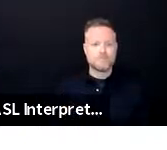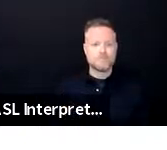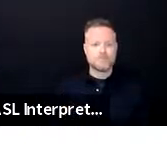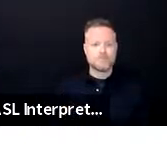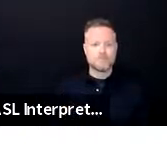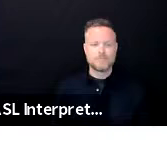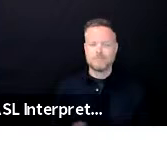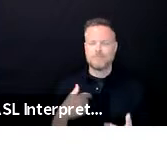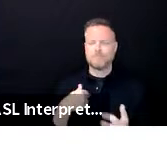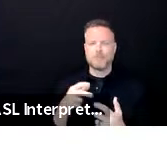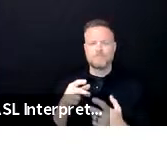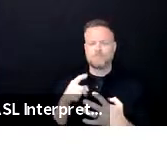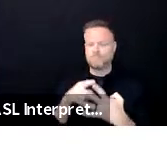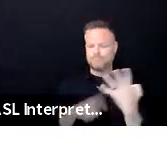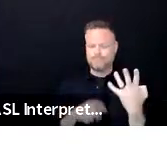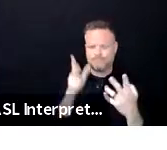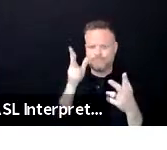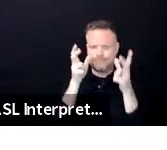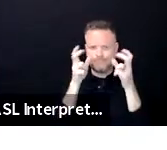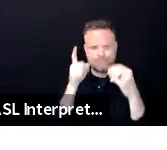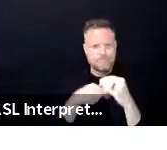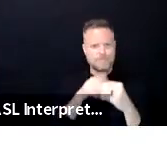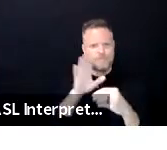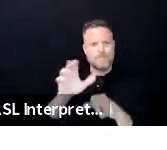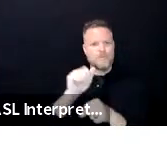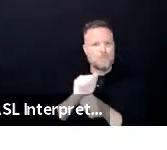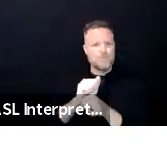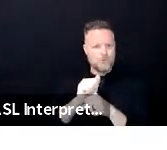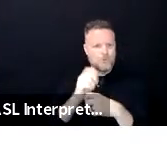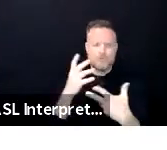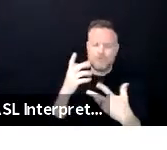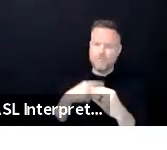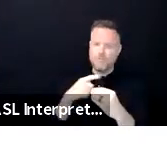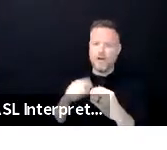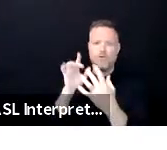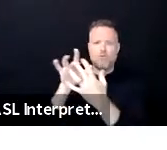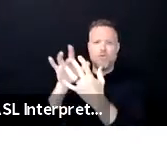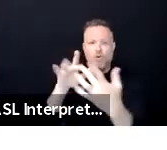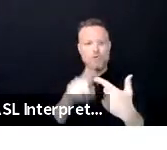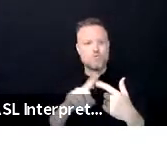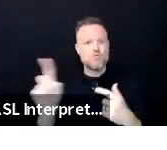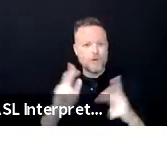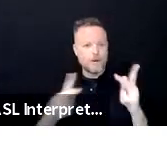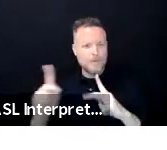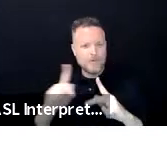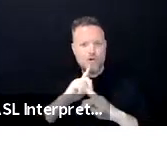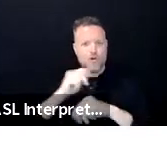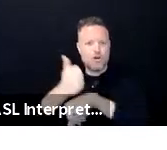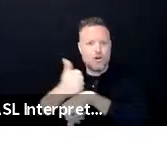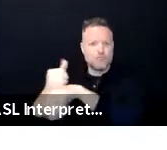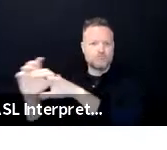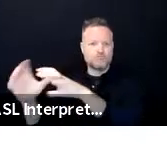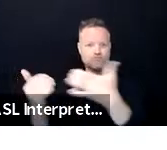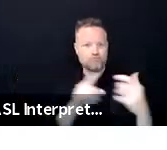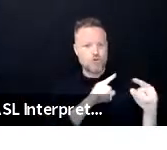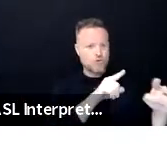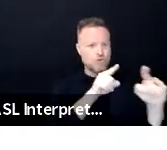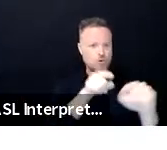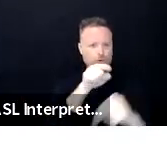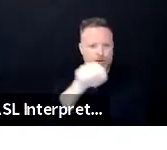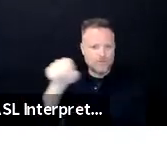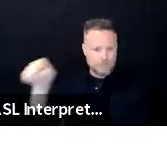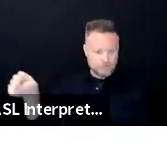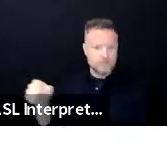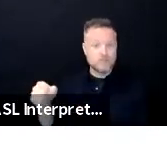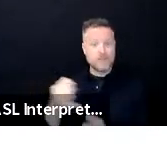about their work and as it relates to going to where people are. Following the presentations, there will be a discussion moderated